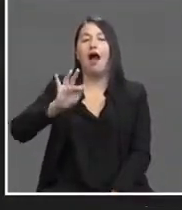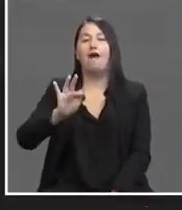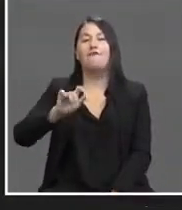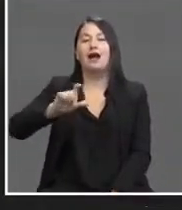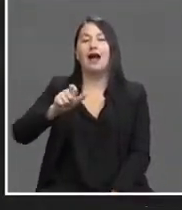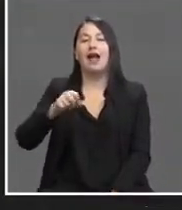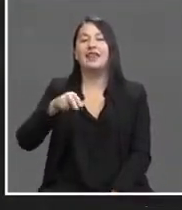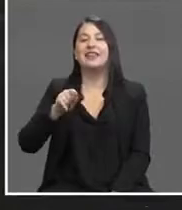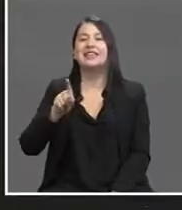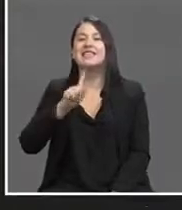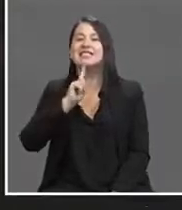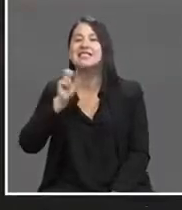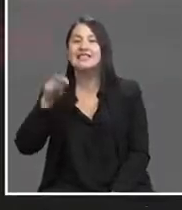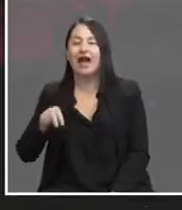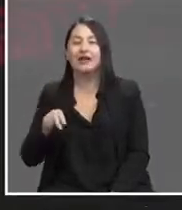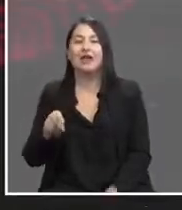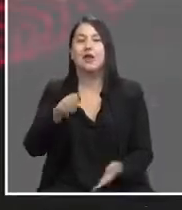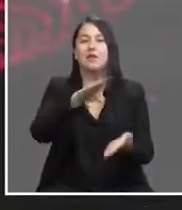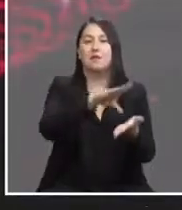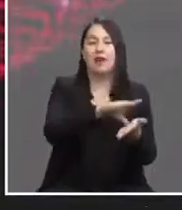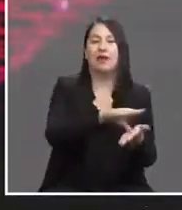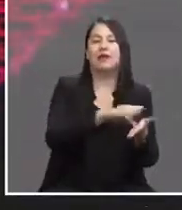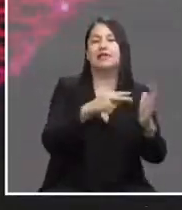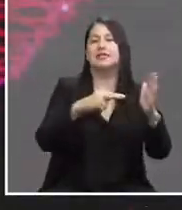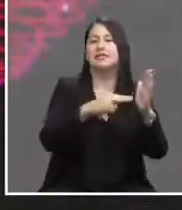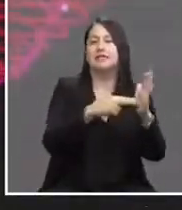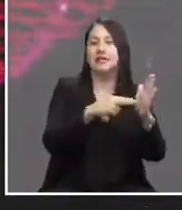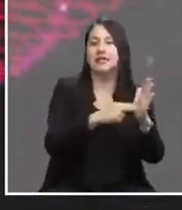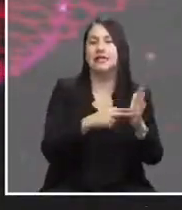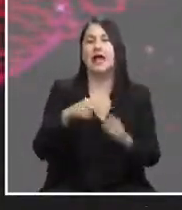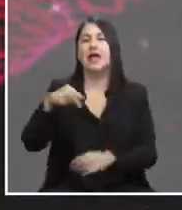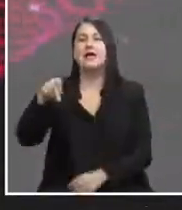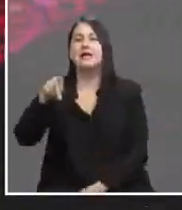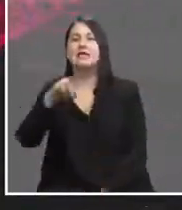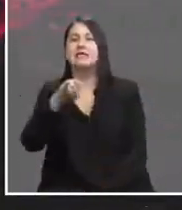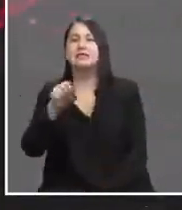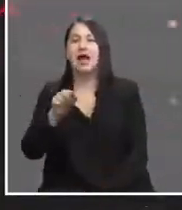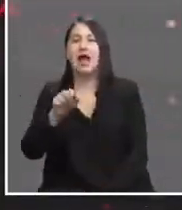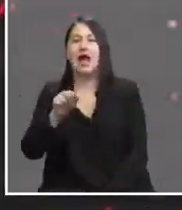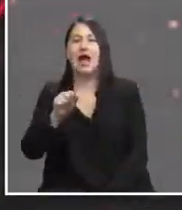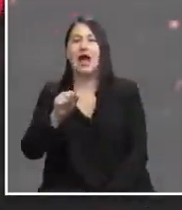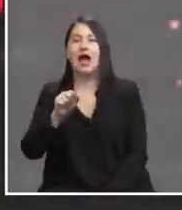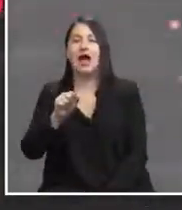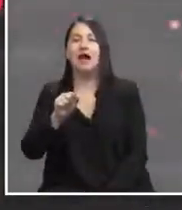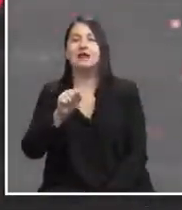made that in the Sahel. A lot of places where we're confronting